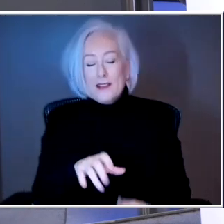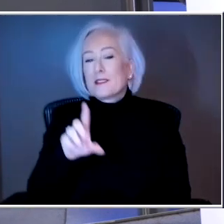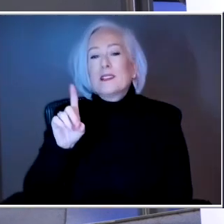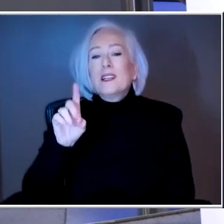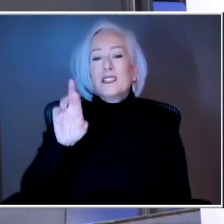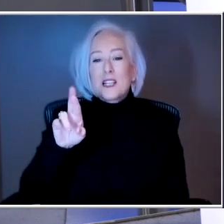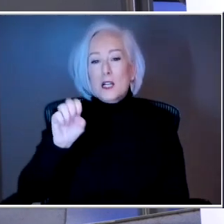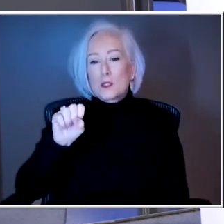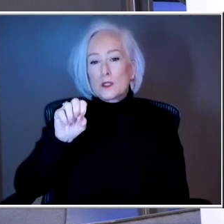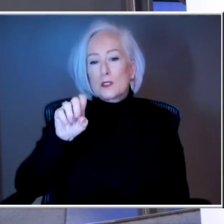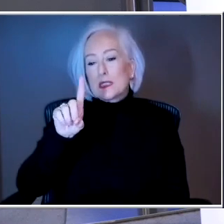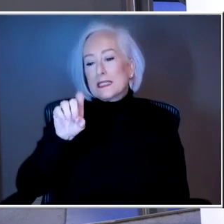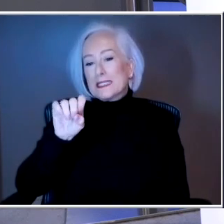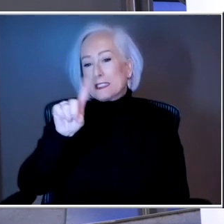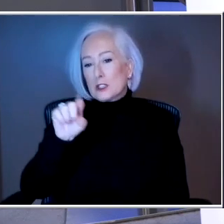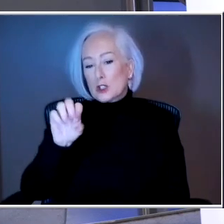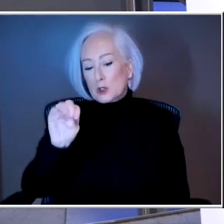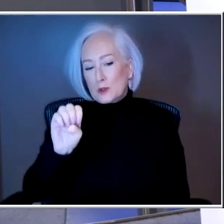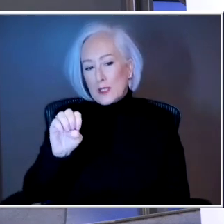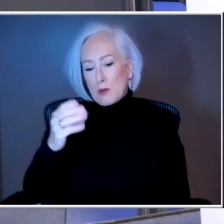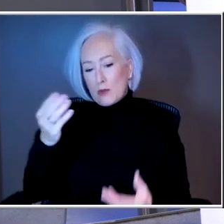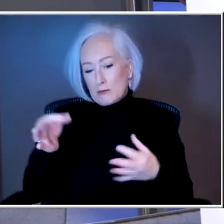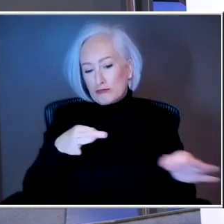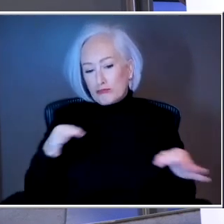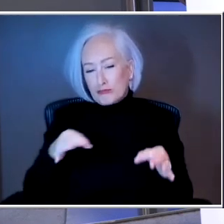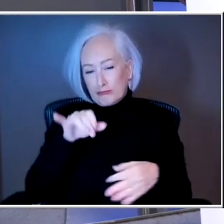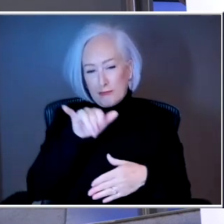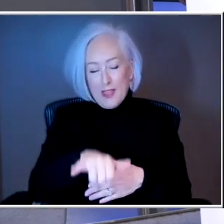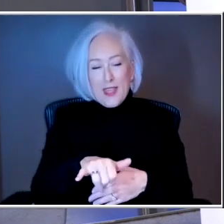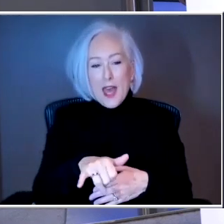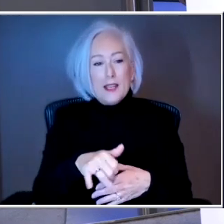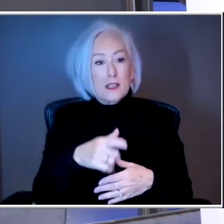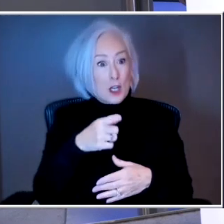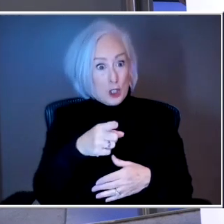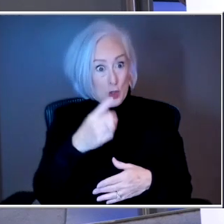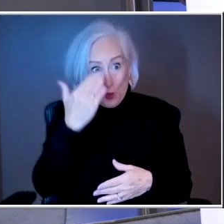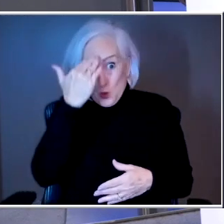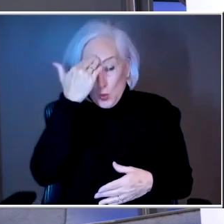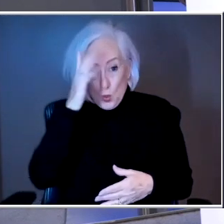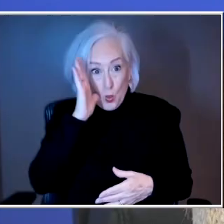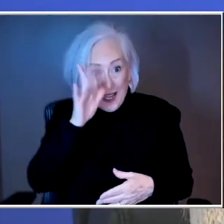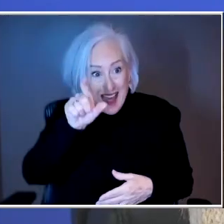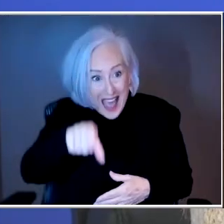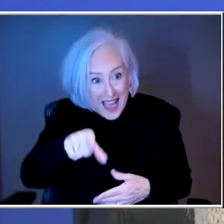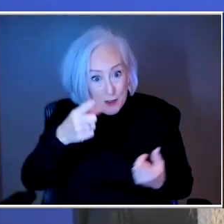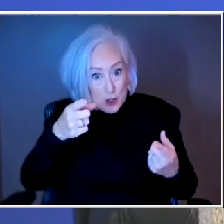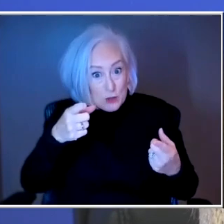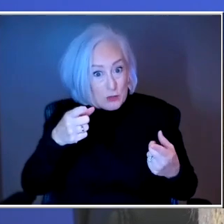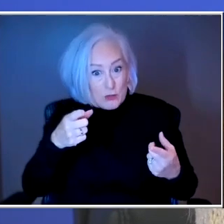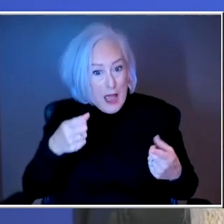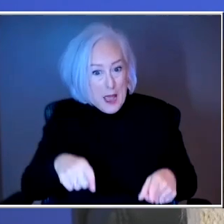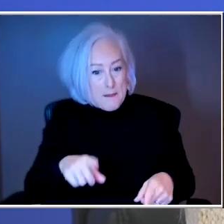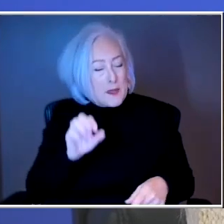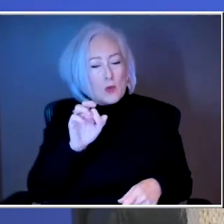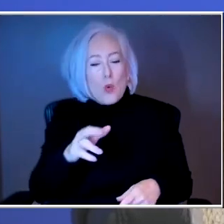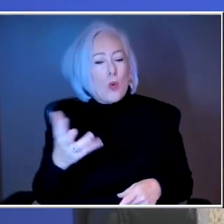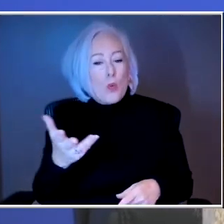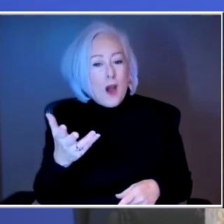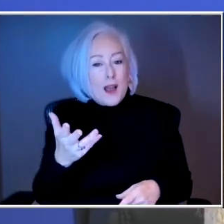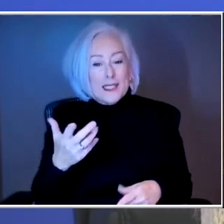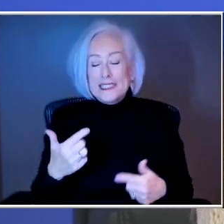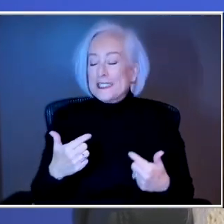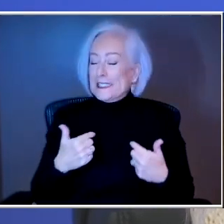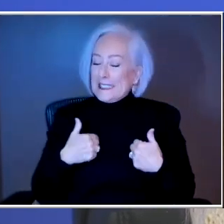But tell us about what went into that decision. Is that something you knew you were going to have? Yeah, well, I tried everything